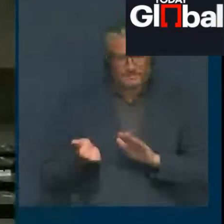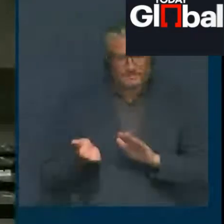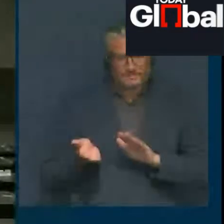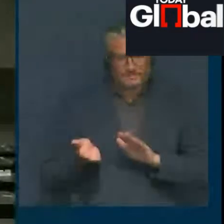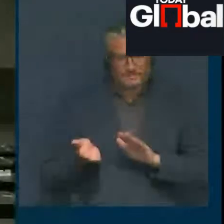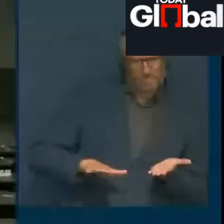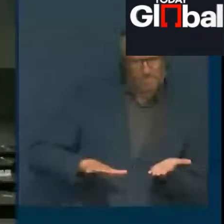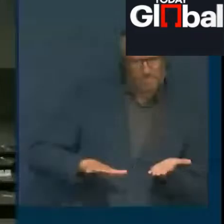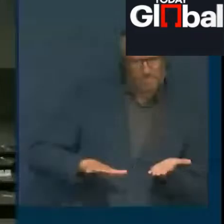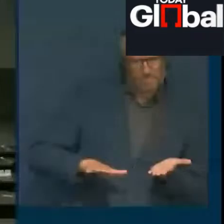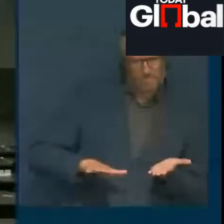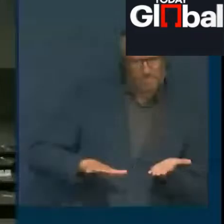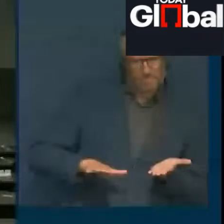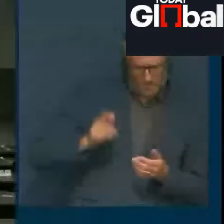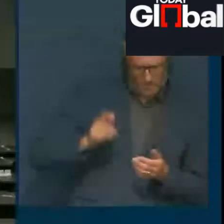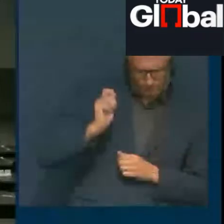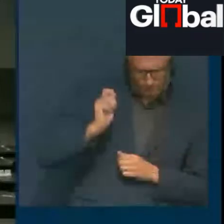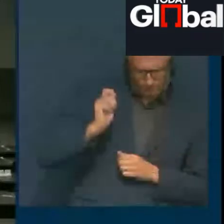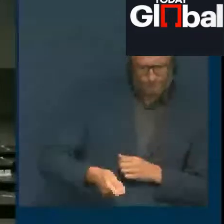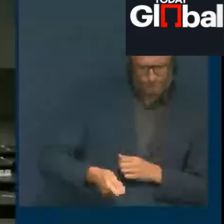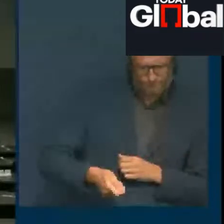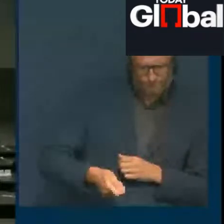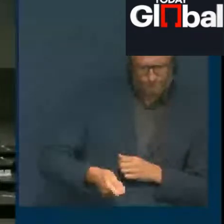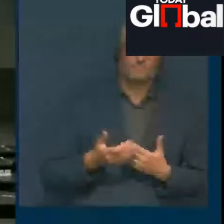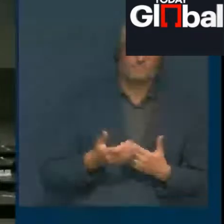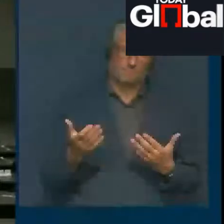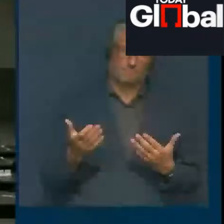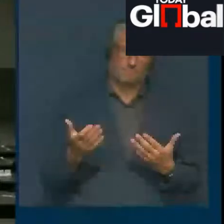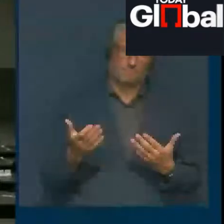I can state